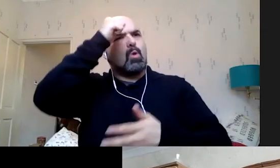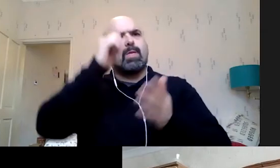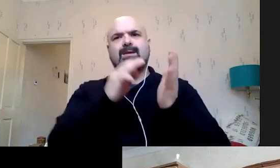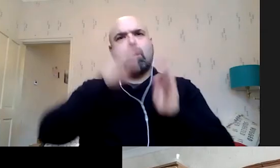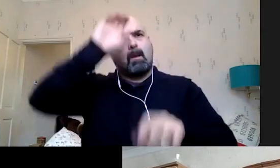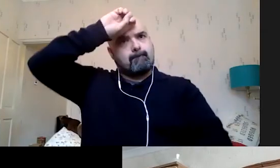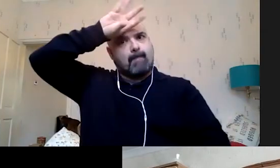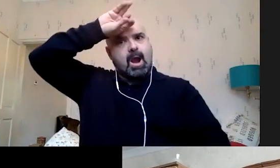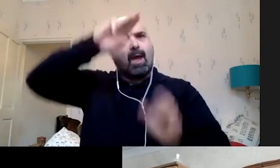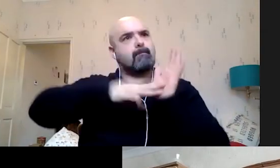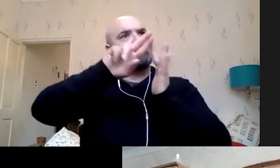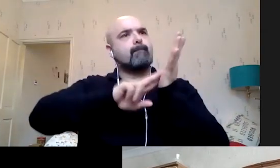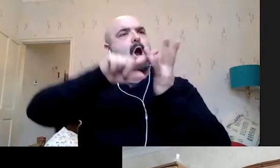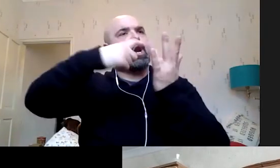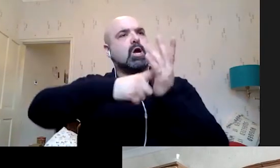So